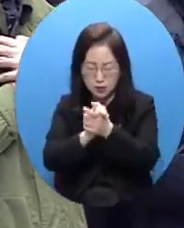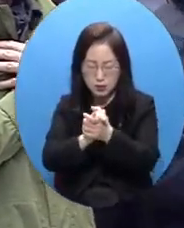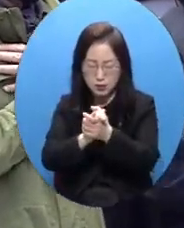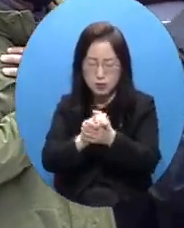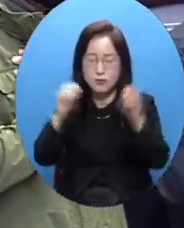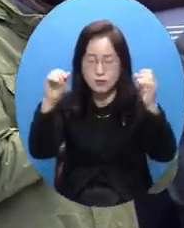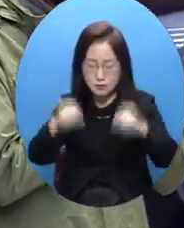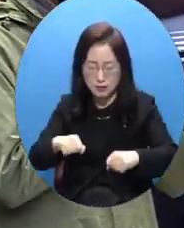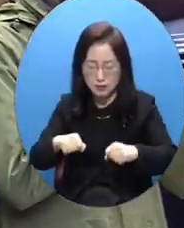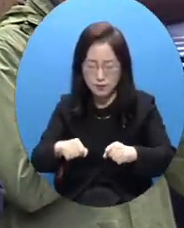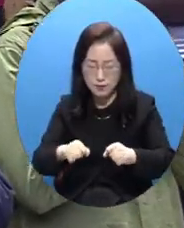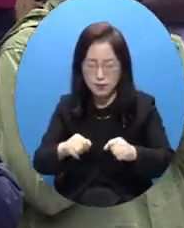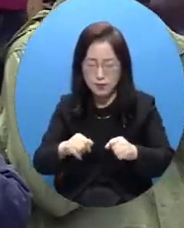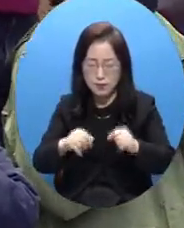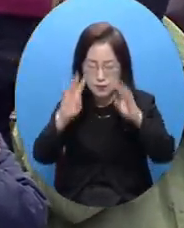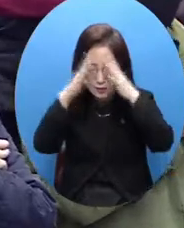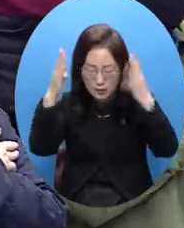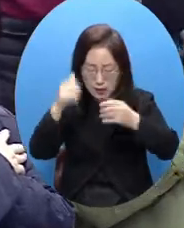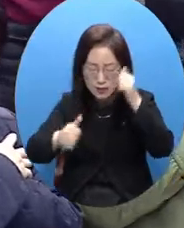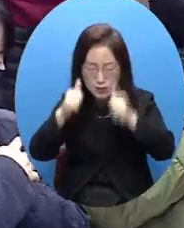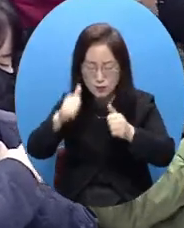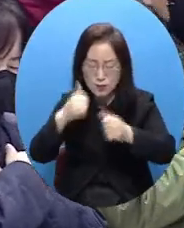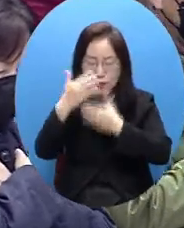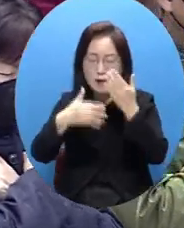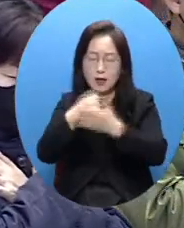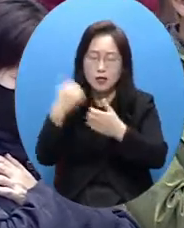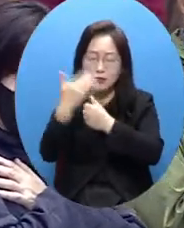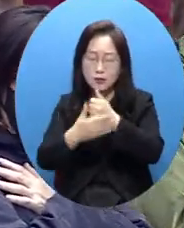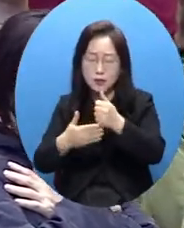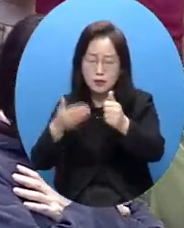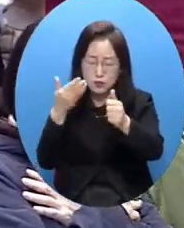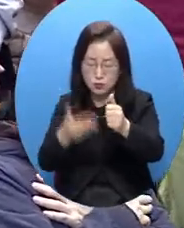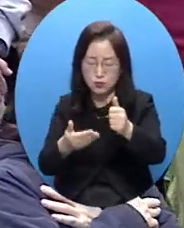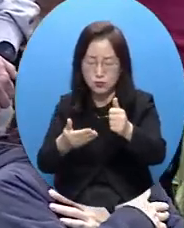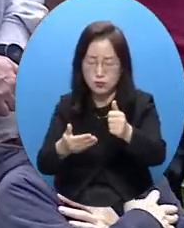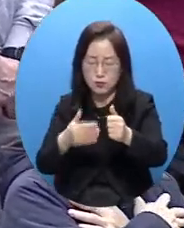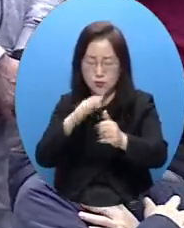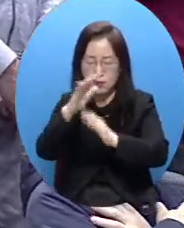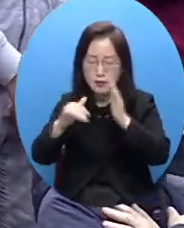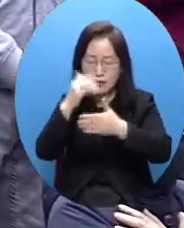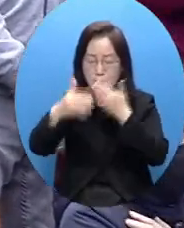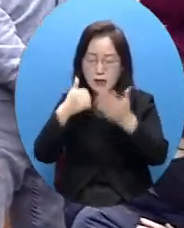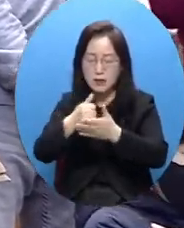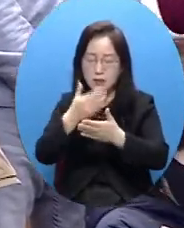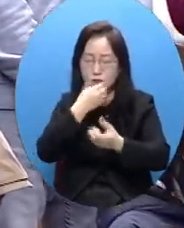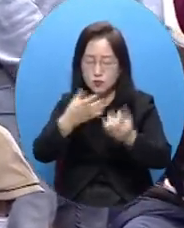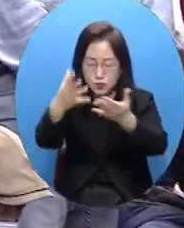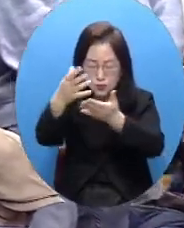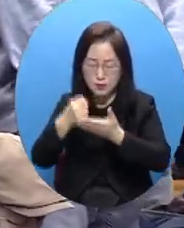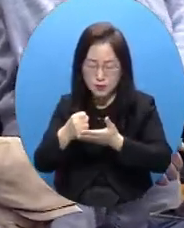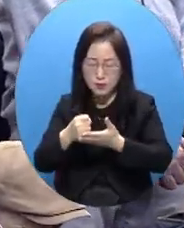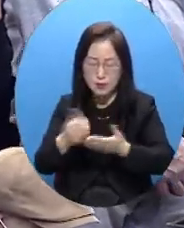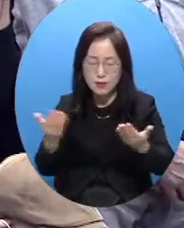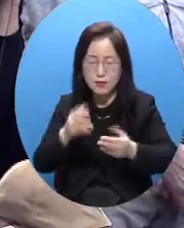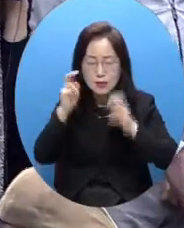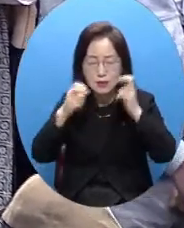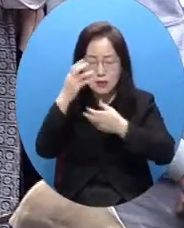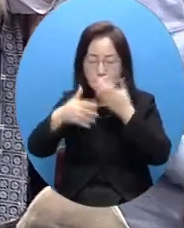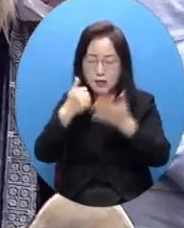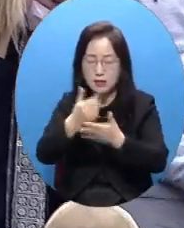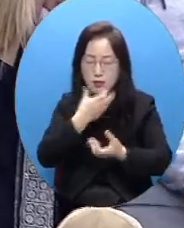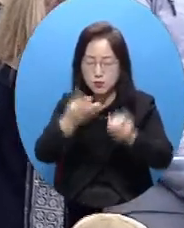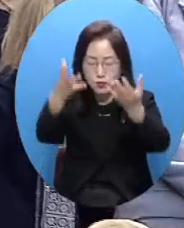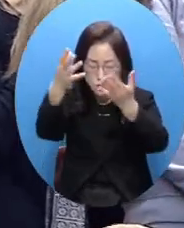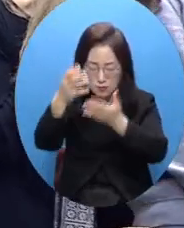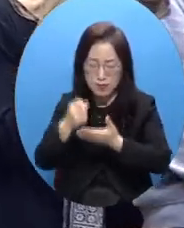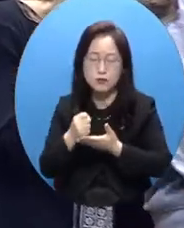answer our prayer for our children today bless our children today bless our family today bless